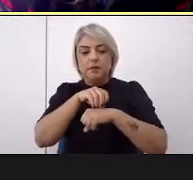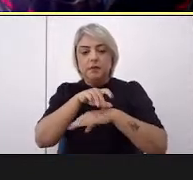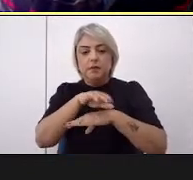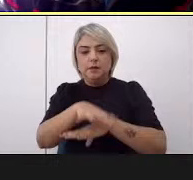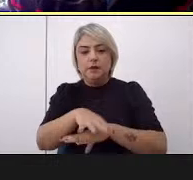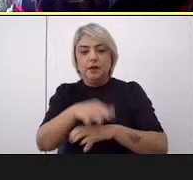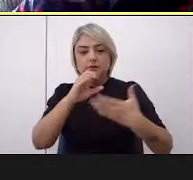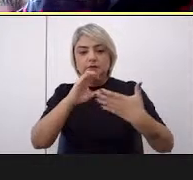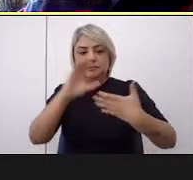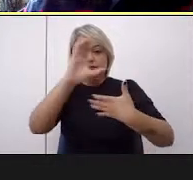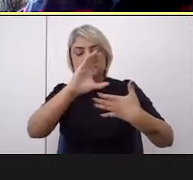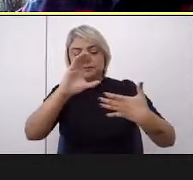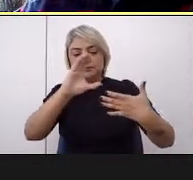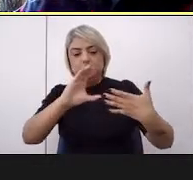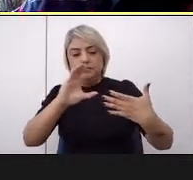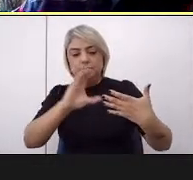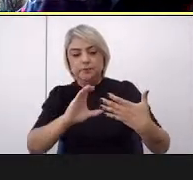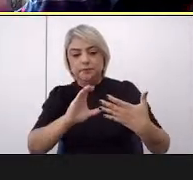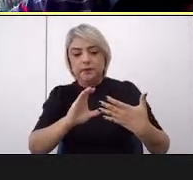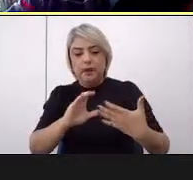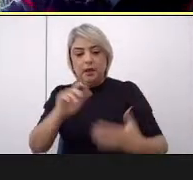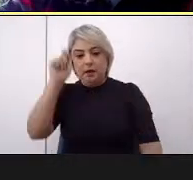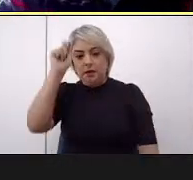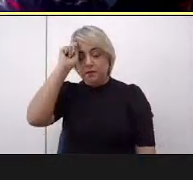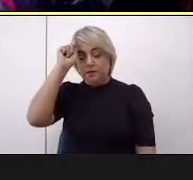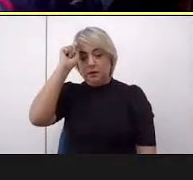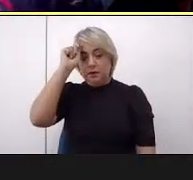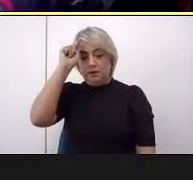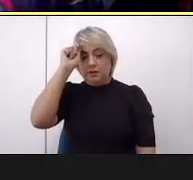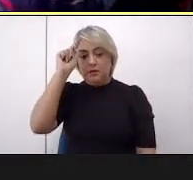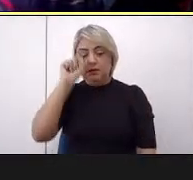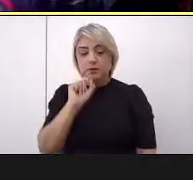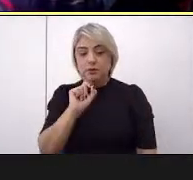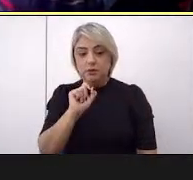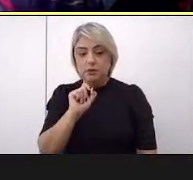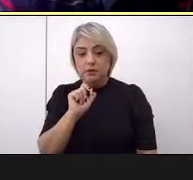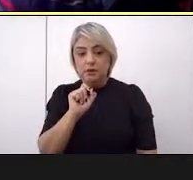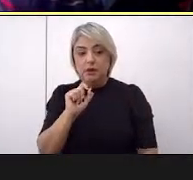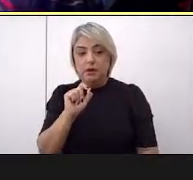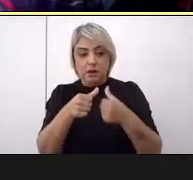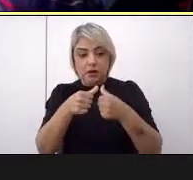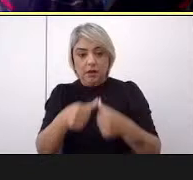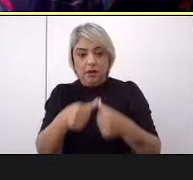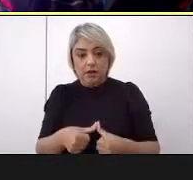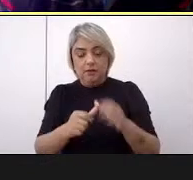allow actors to grasp and to understand the situations calling for a public response.